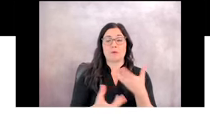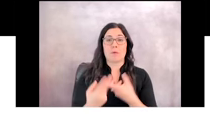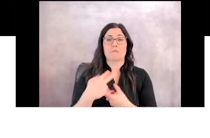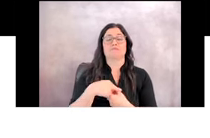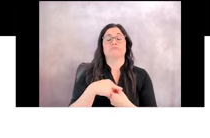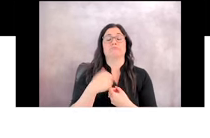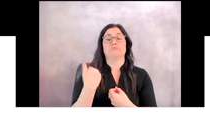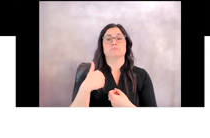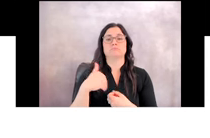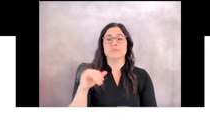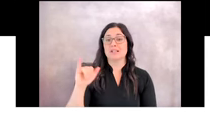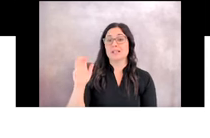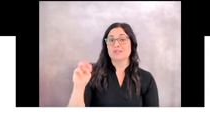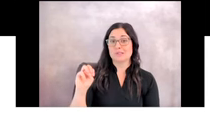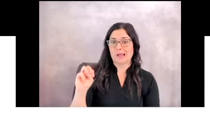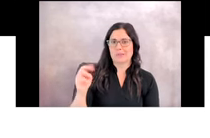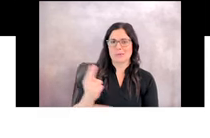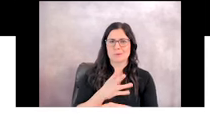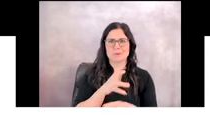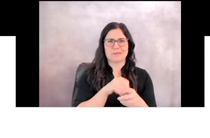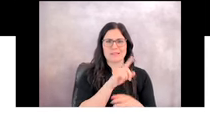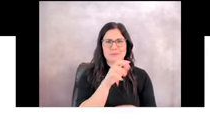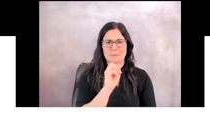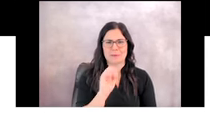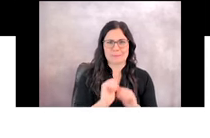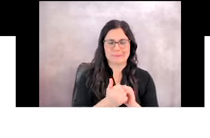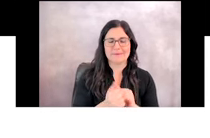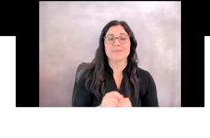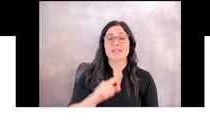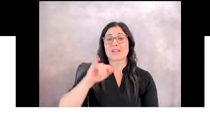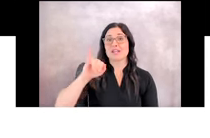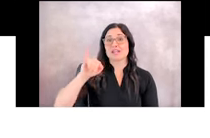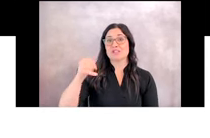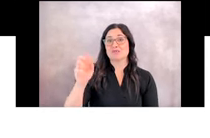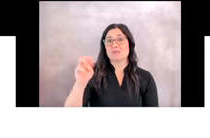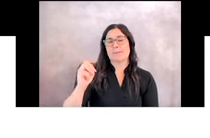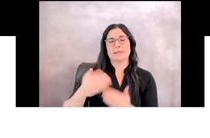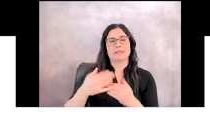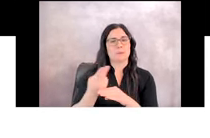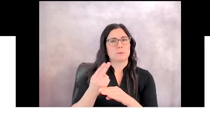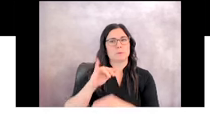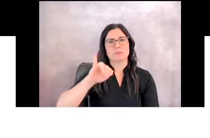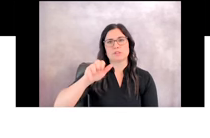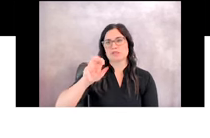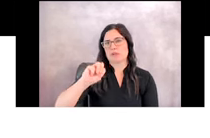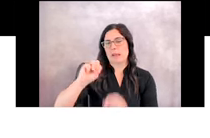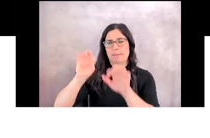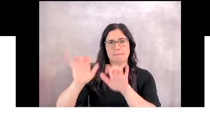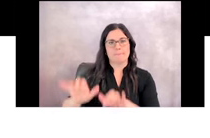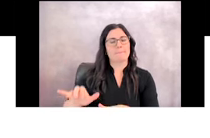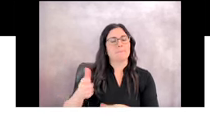How to use Jam in Zoom. This Jam was really easy. If I can learn